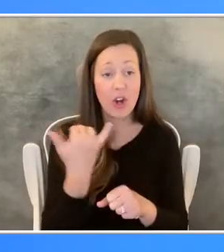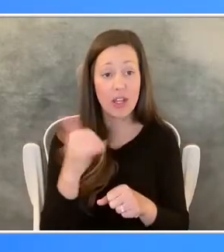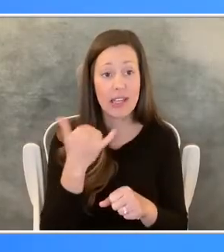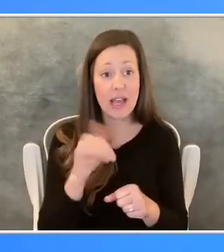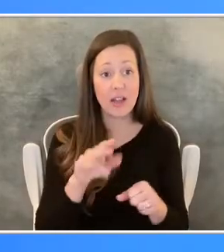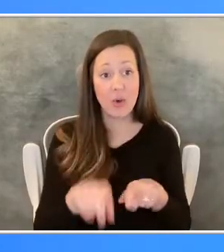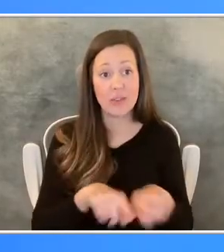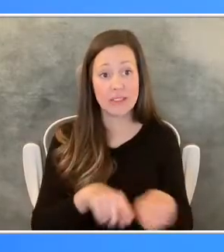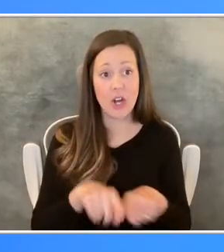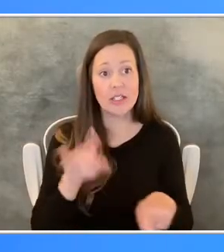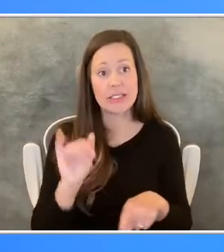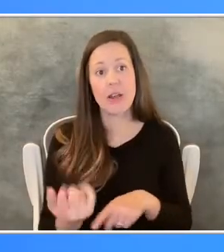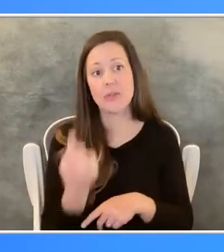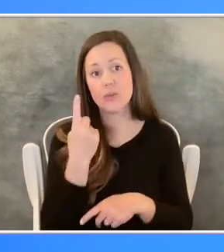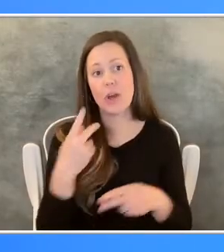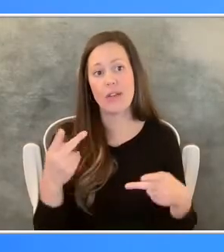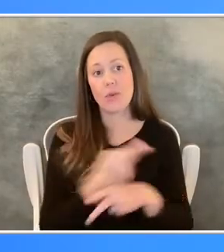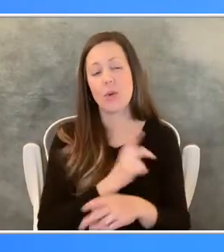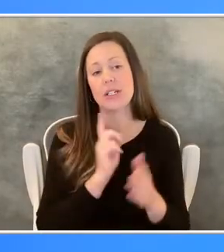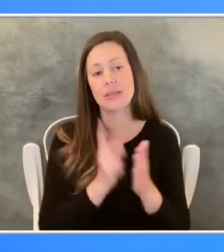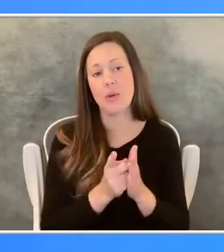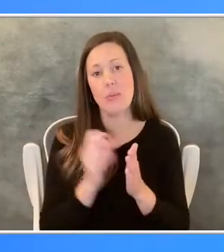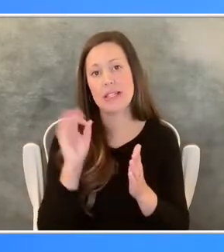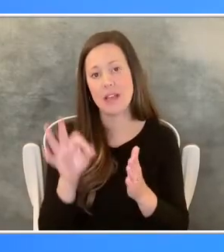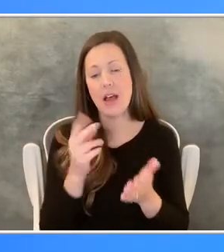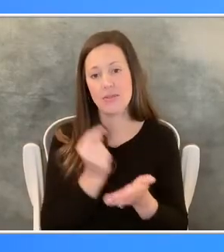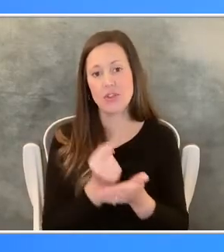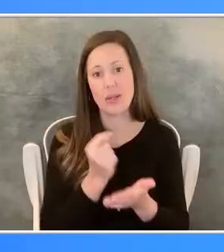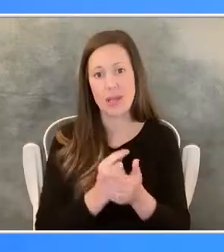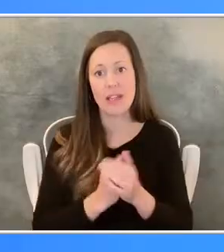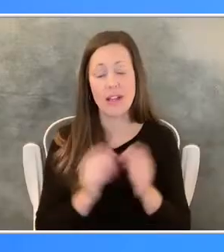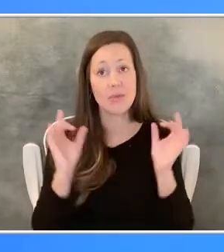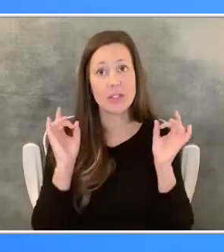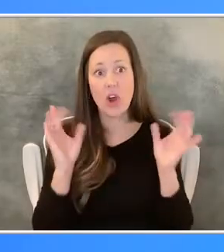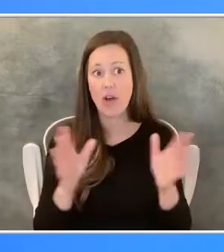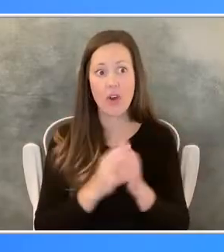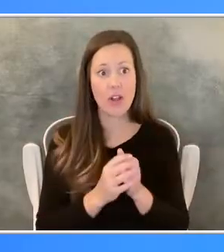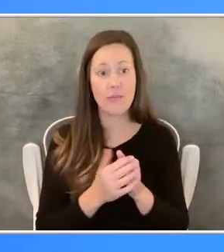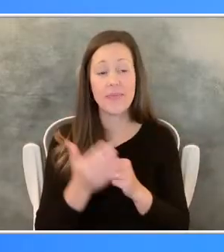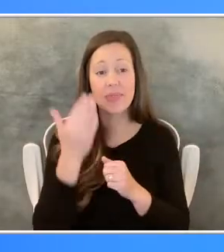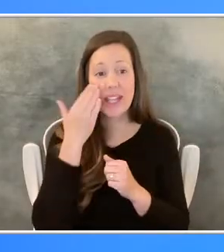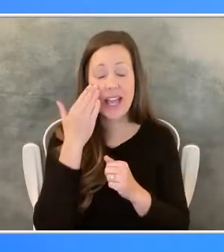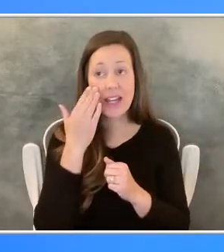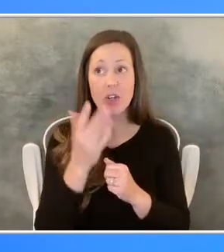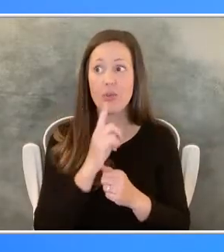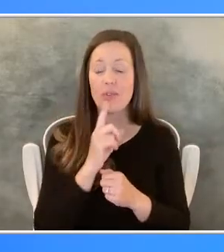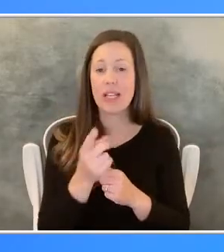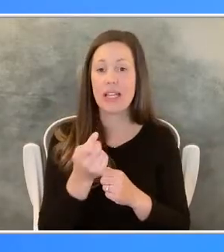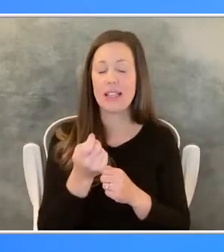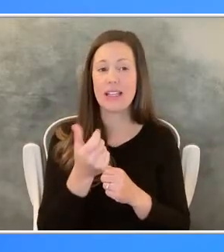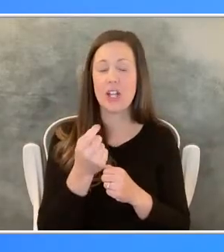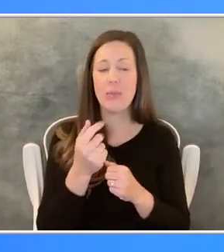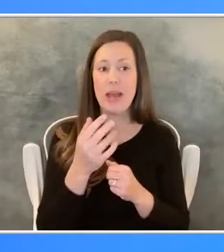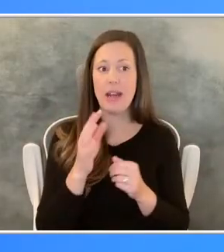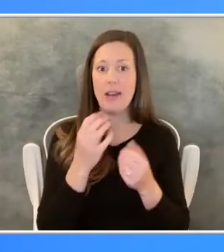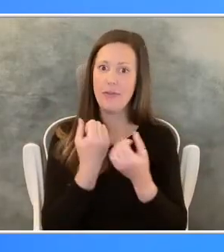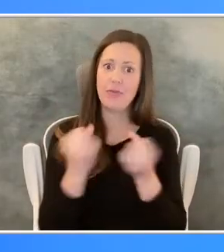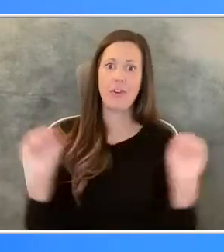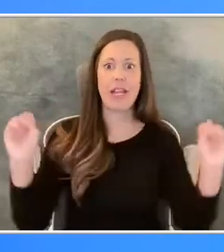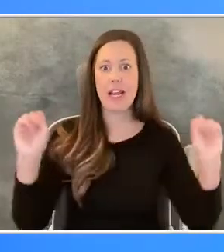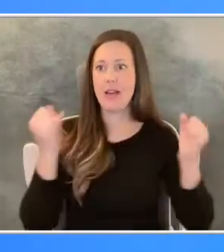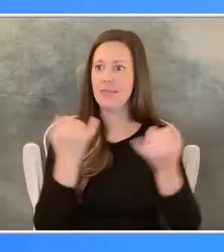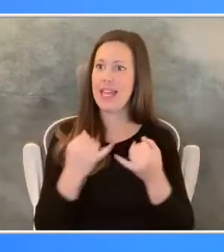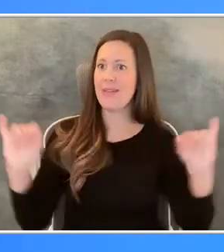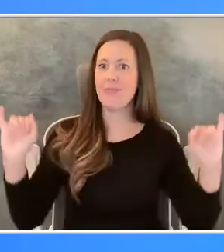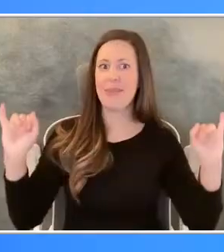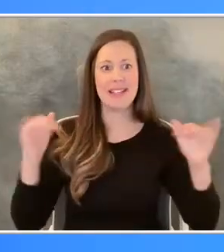worst moments of this whole treatment, because I knew that the little bit of freedom I had, the sense of independence, ability